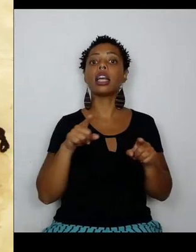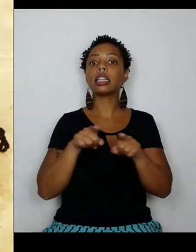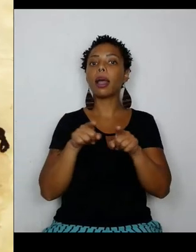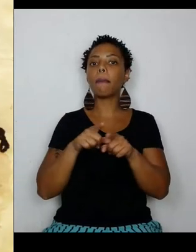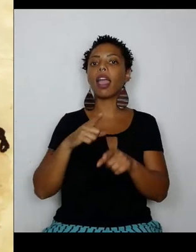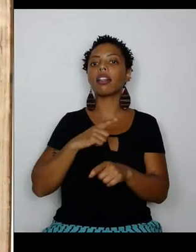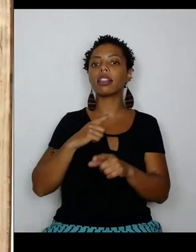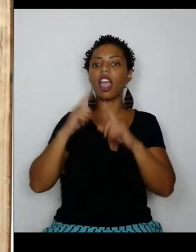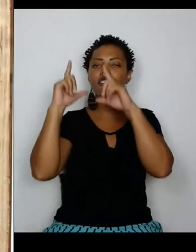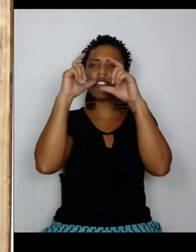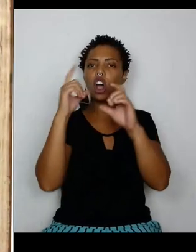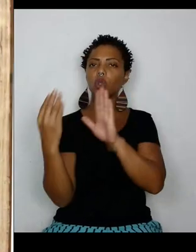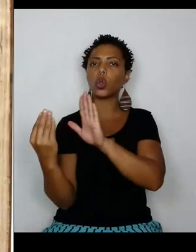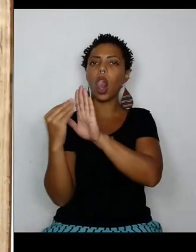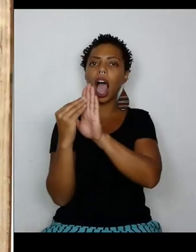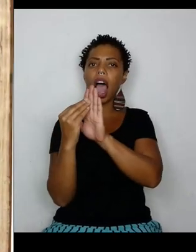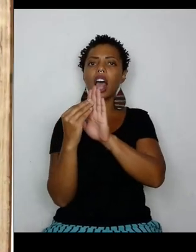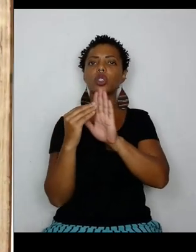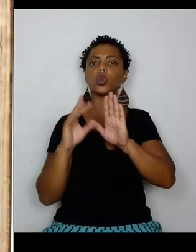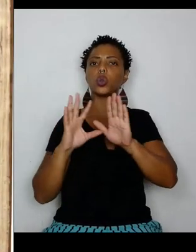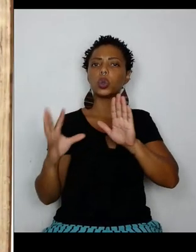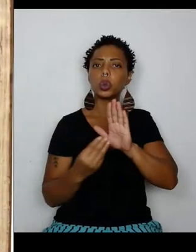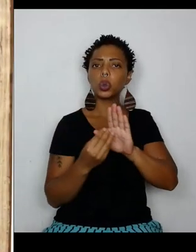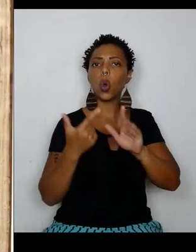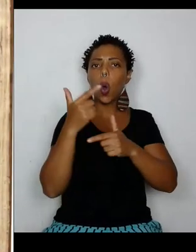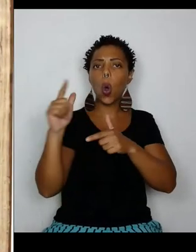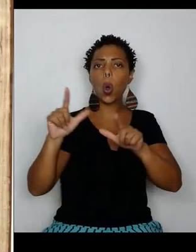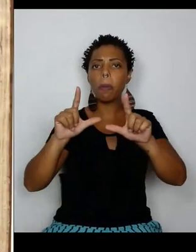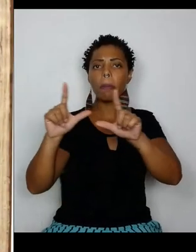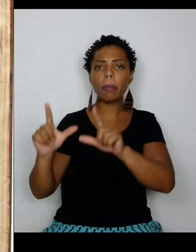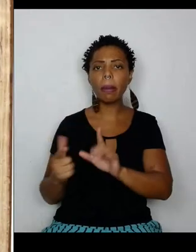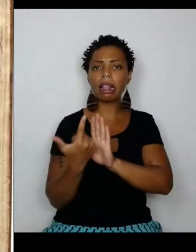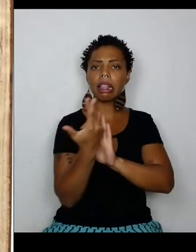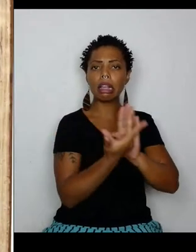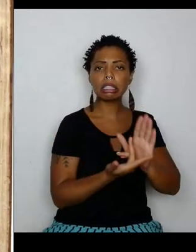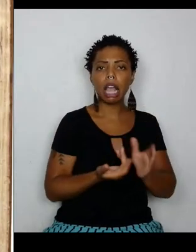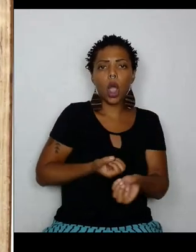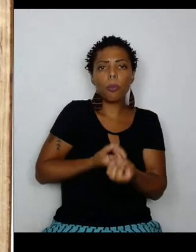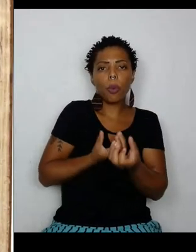drawings transcribed poems and newspaper fragments